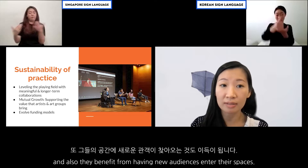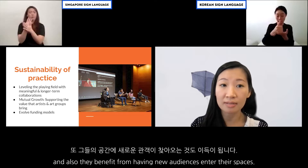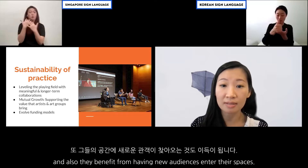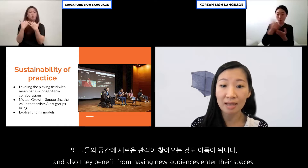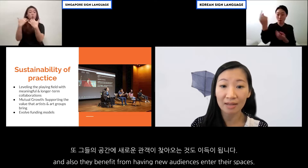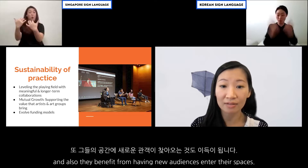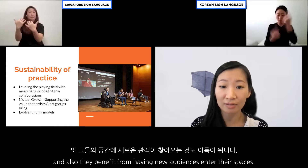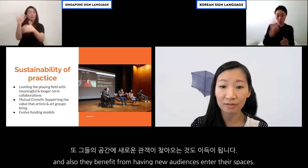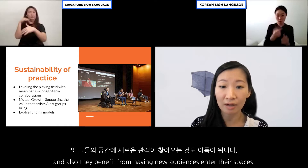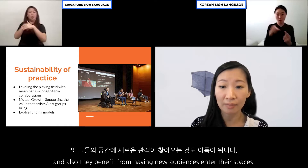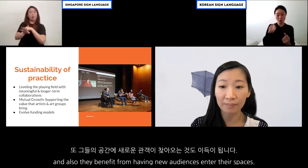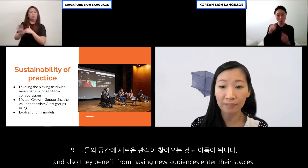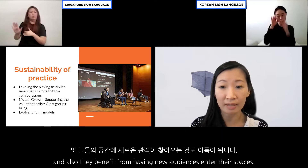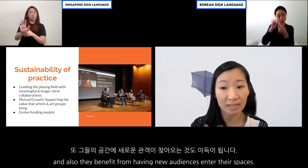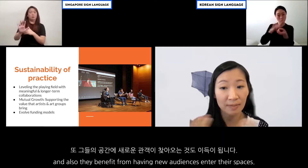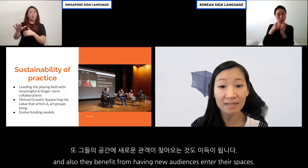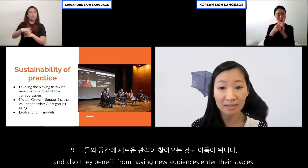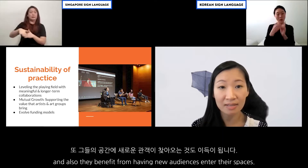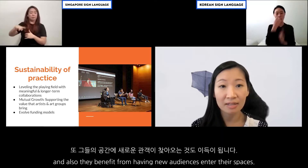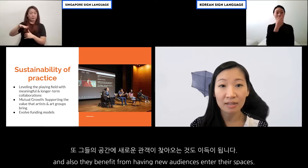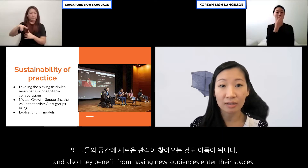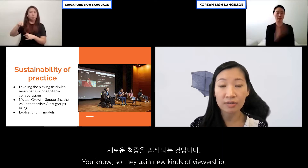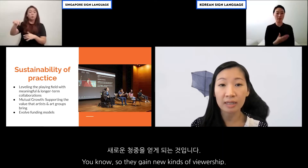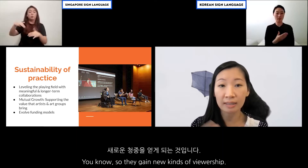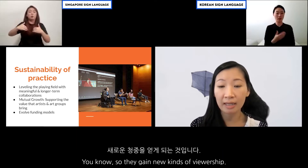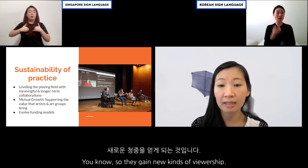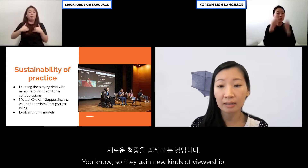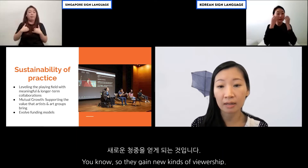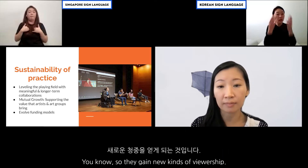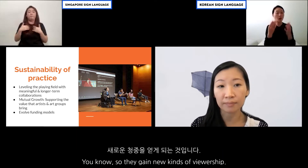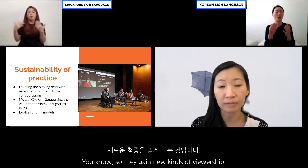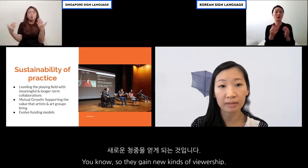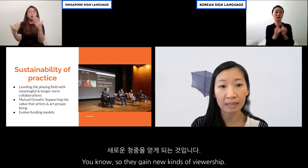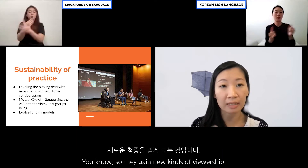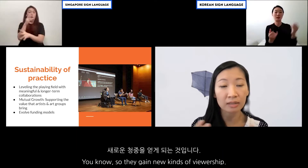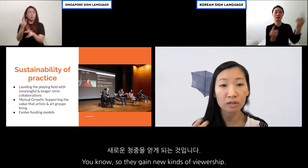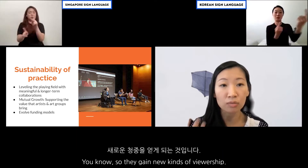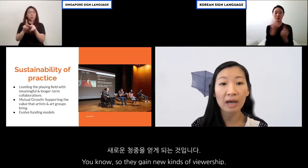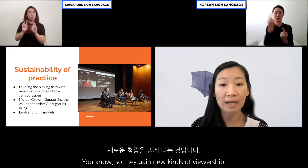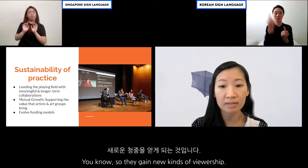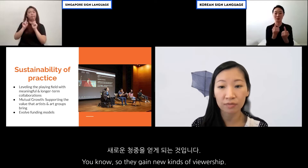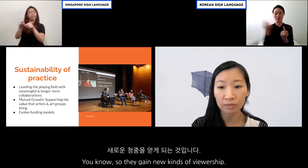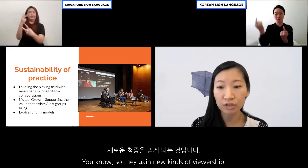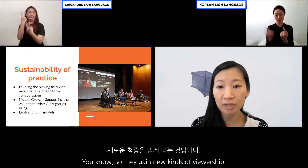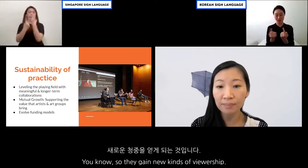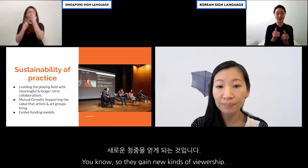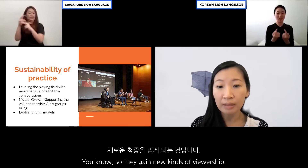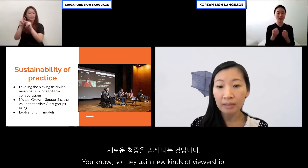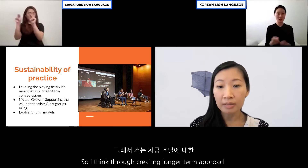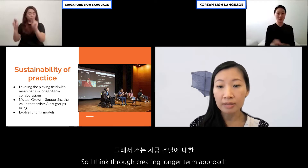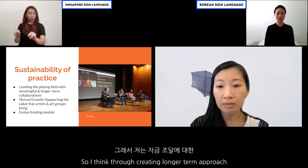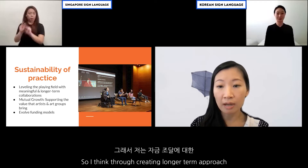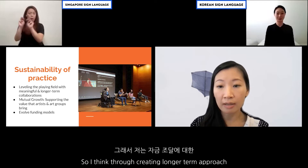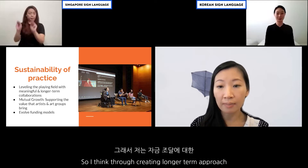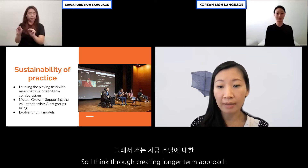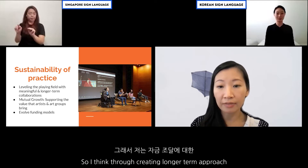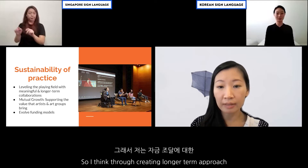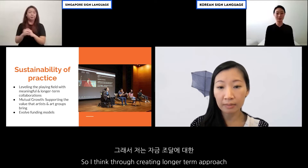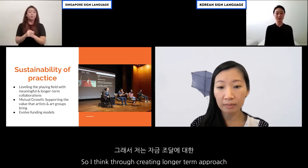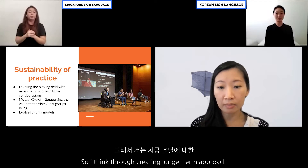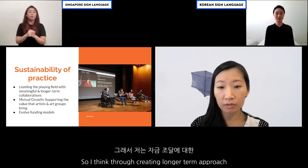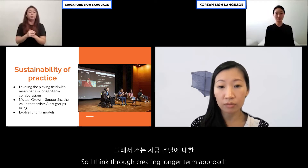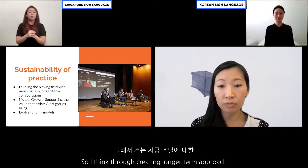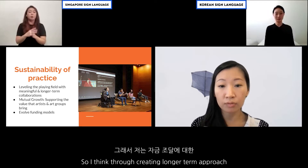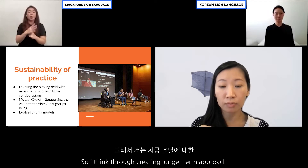new audiences enter their spaces, you know, so they gain new kinds of viewership. So I